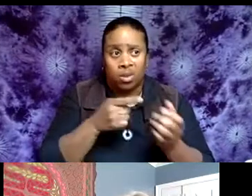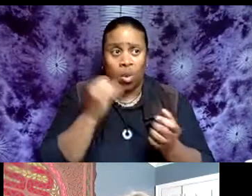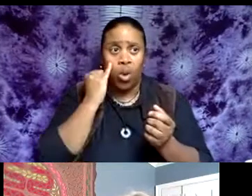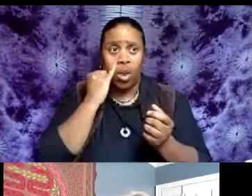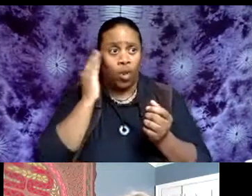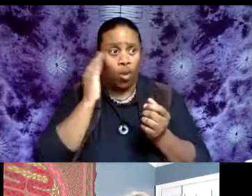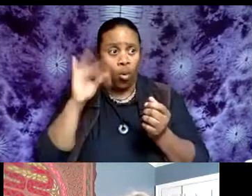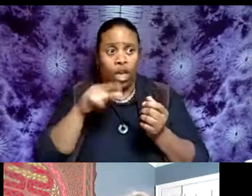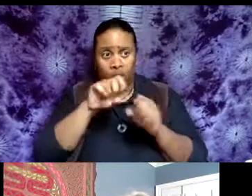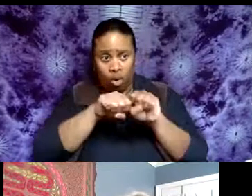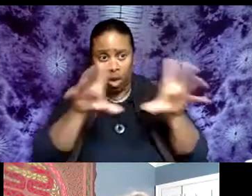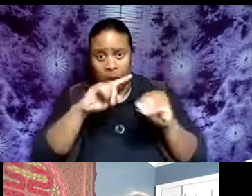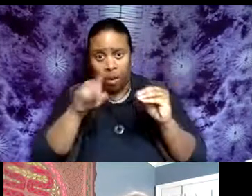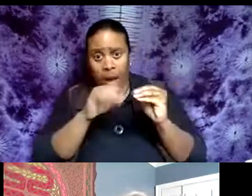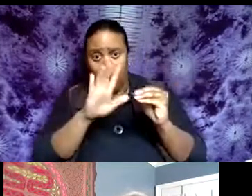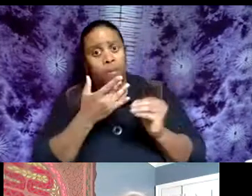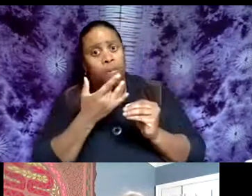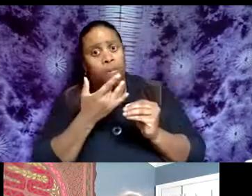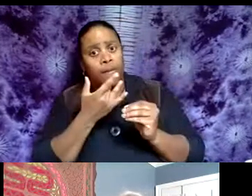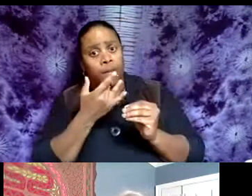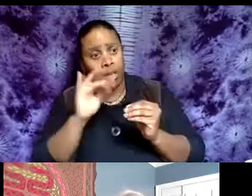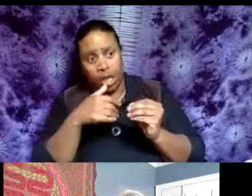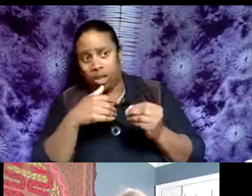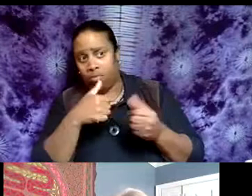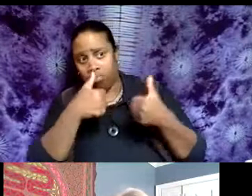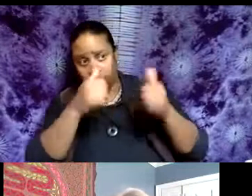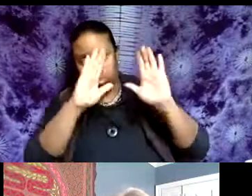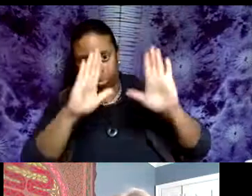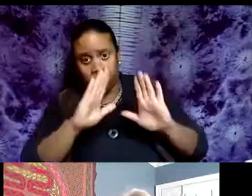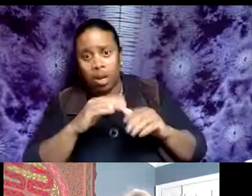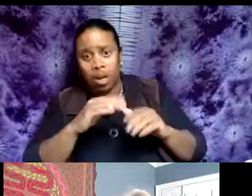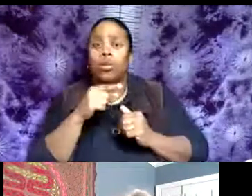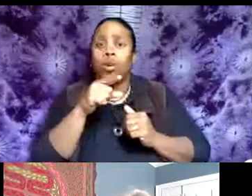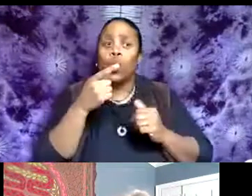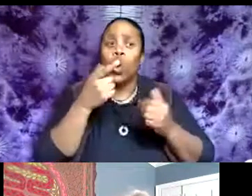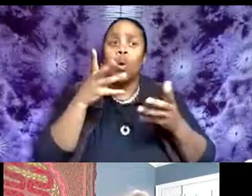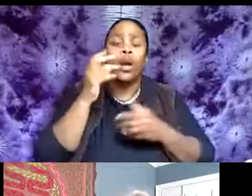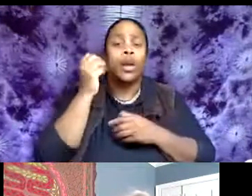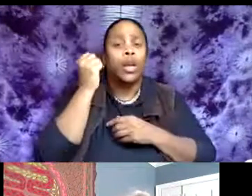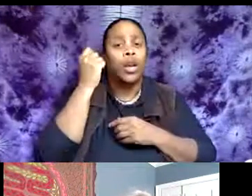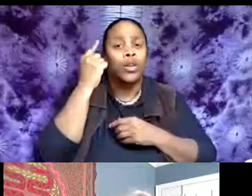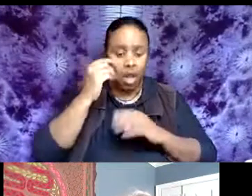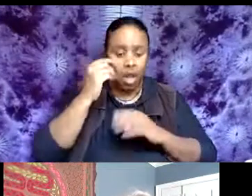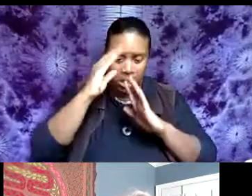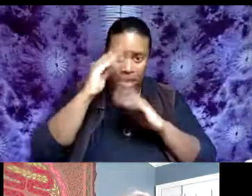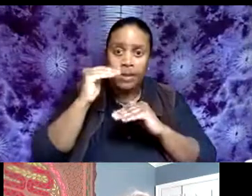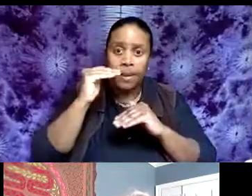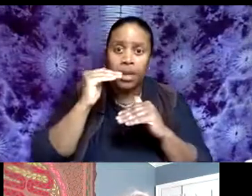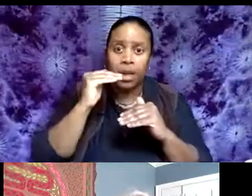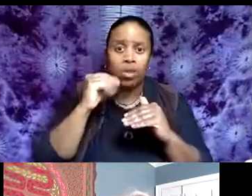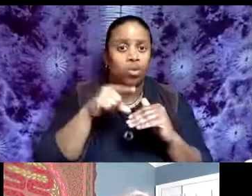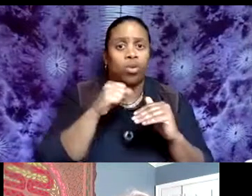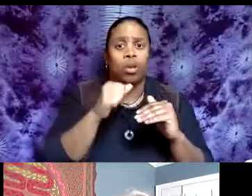that you're clear about that is wonderful. Like, so the expectations, you already understand the expectations. You're